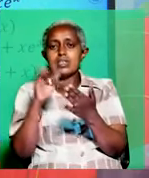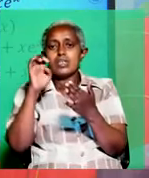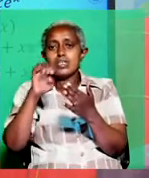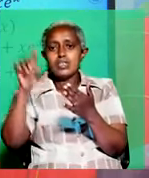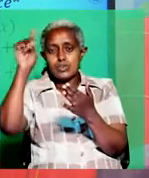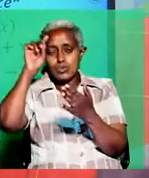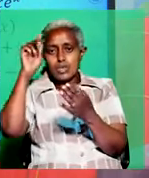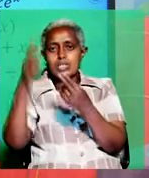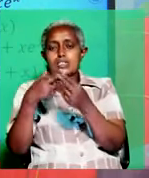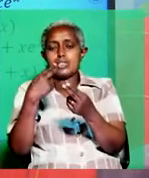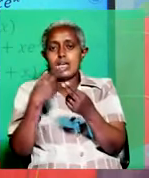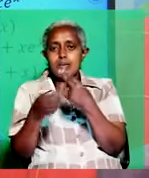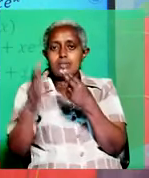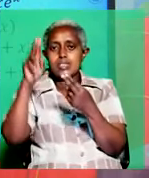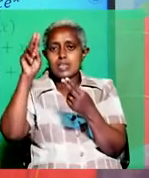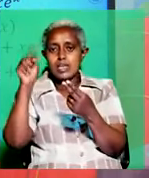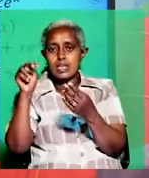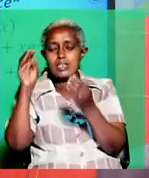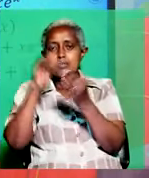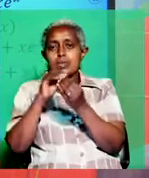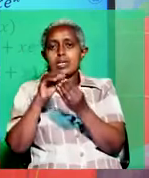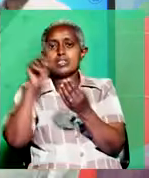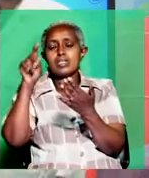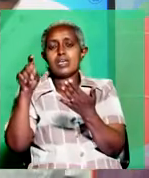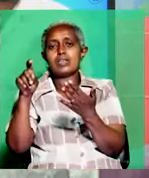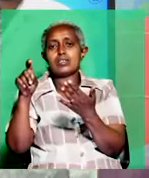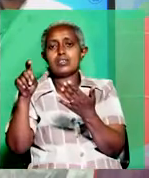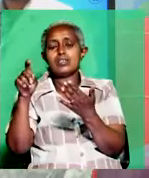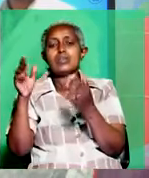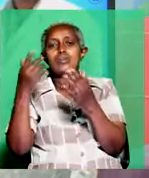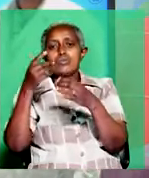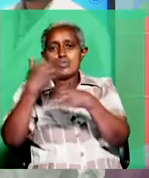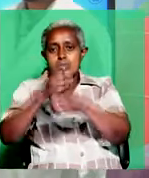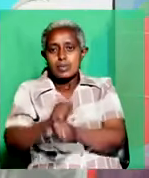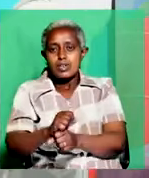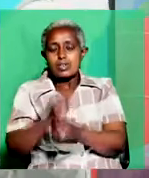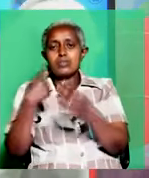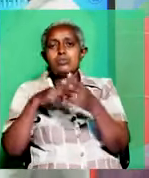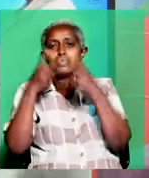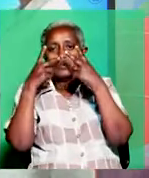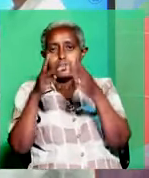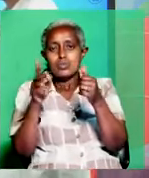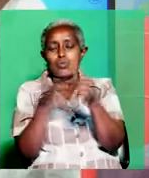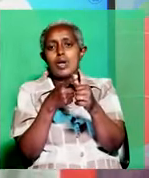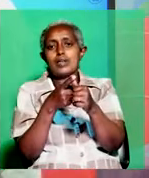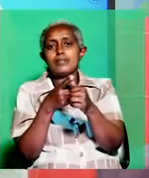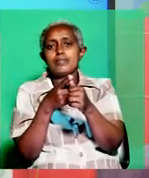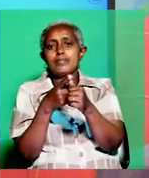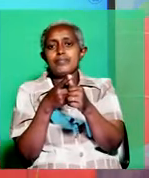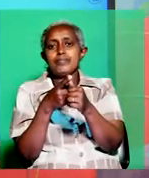to x times n plus x. To summarize what we have seen, 1,